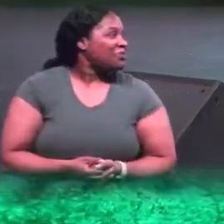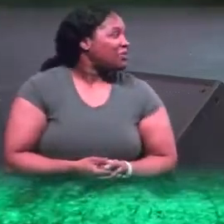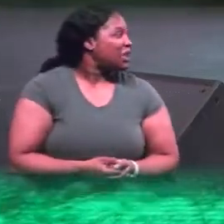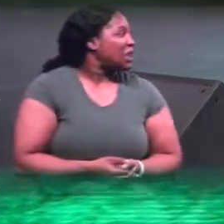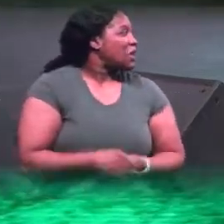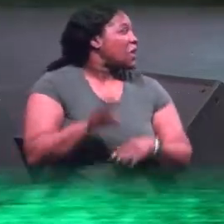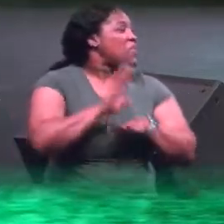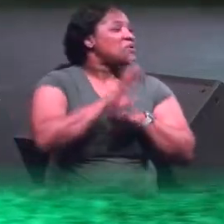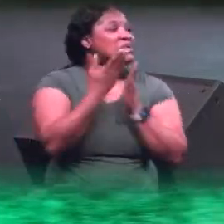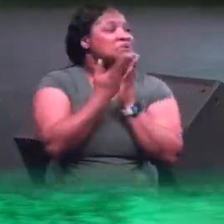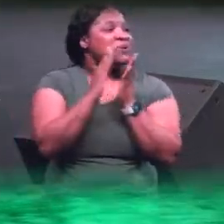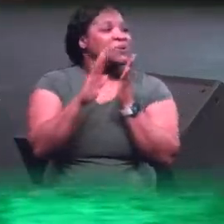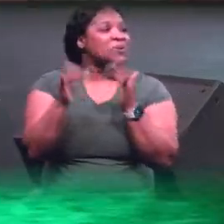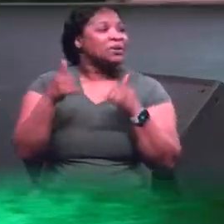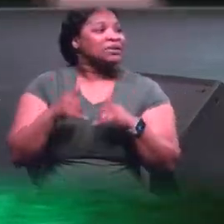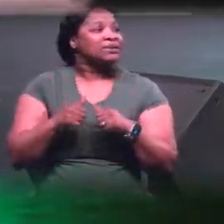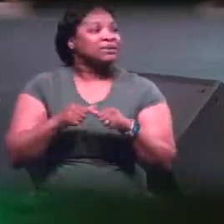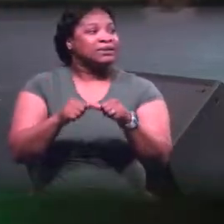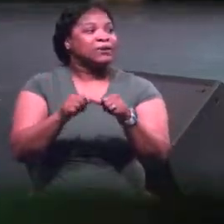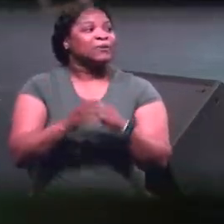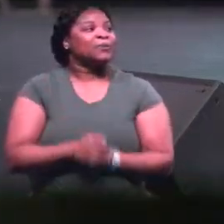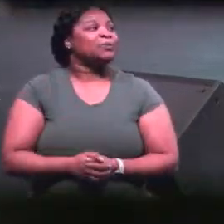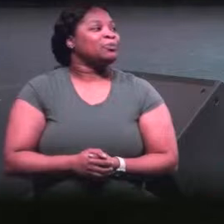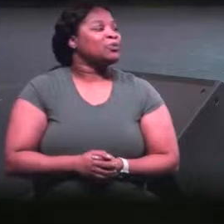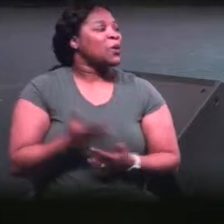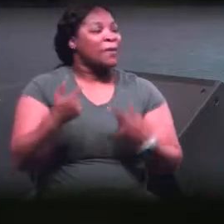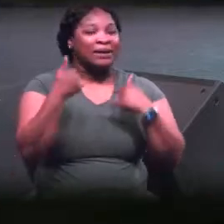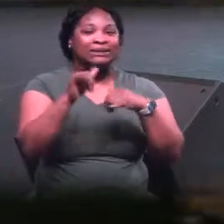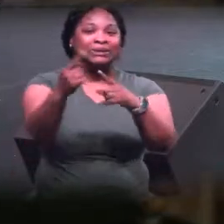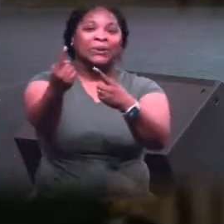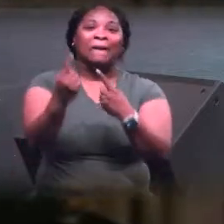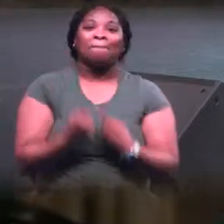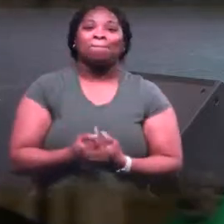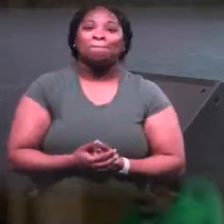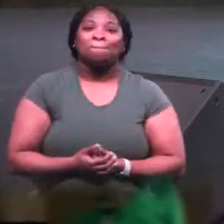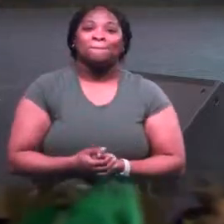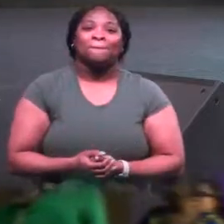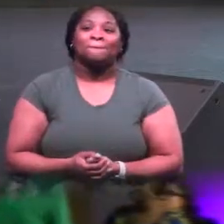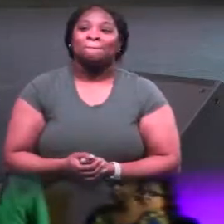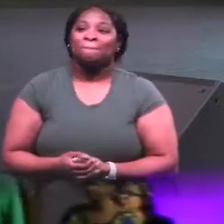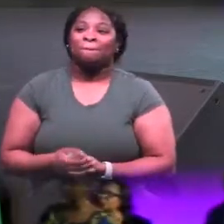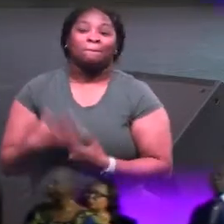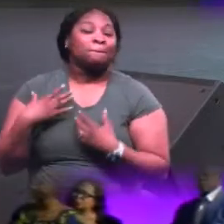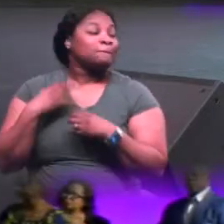The doors of the church are still open. You may still come. You may still come.